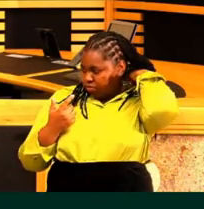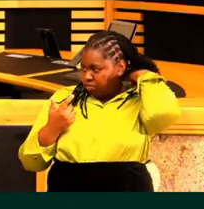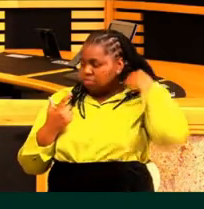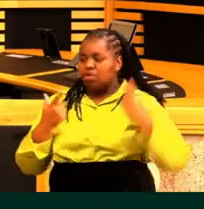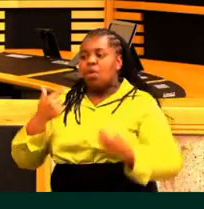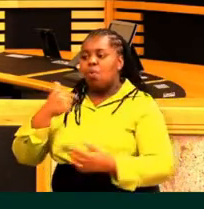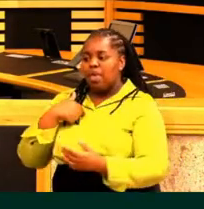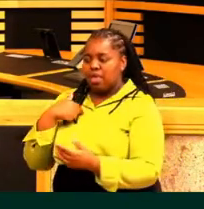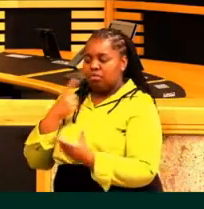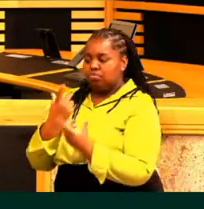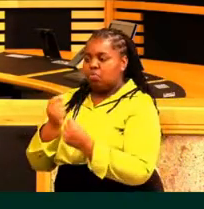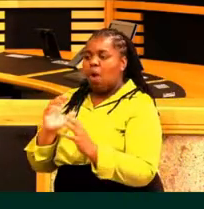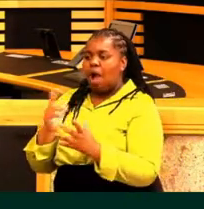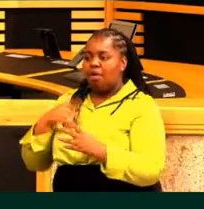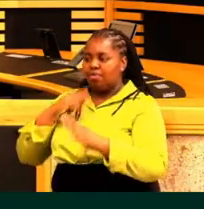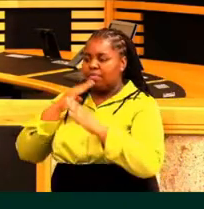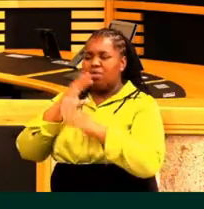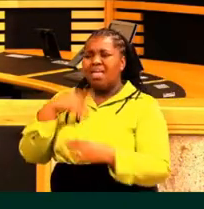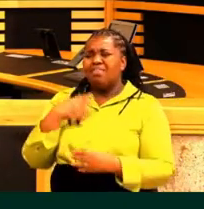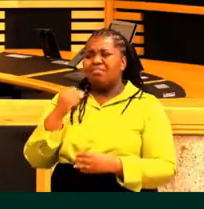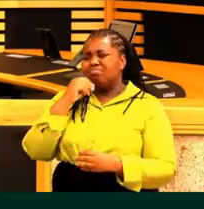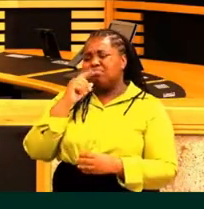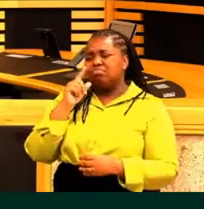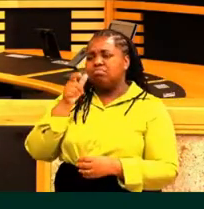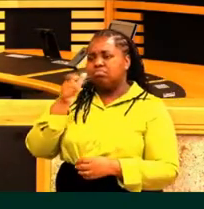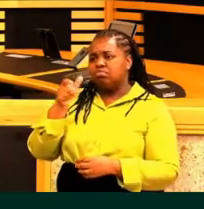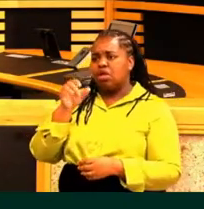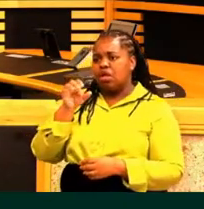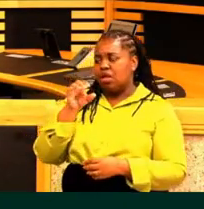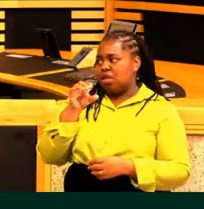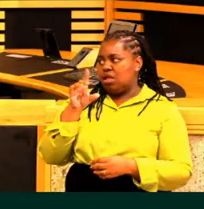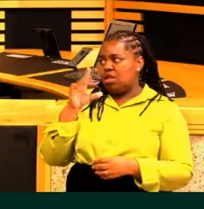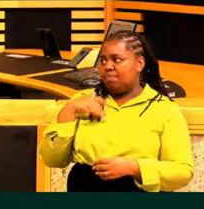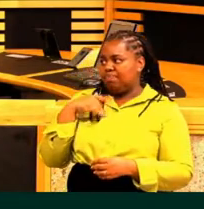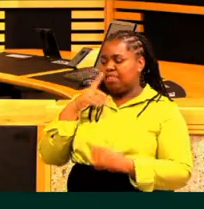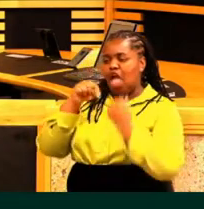there's this thing called e-commerce alone